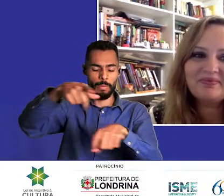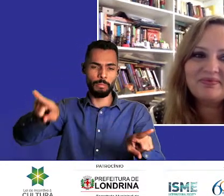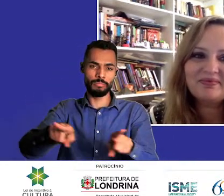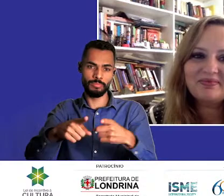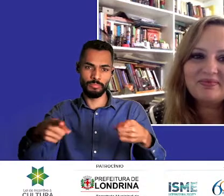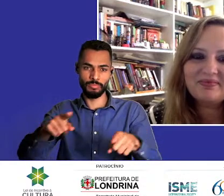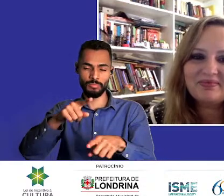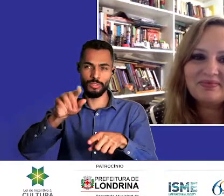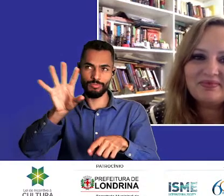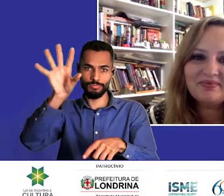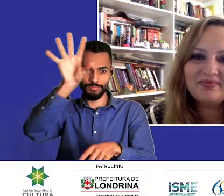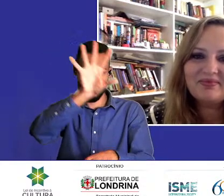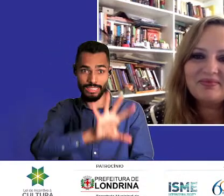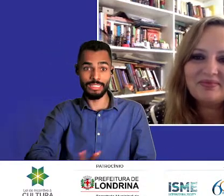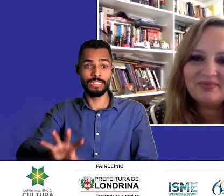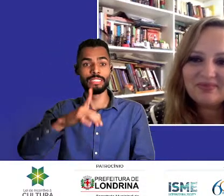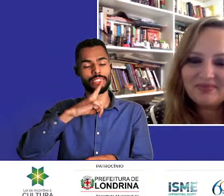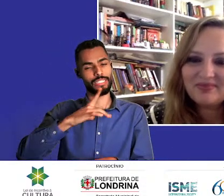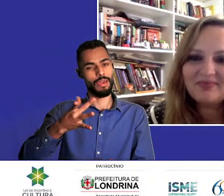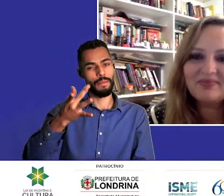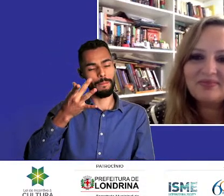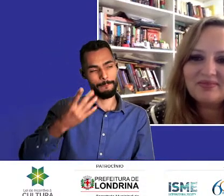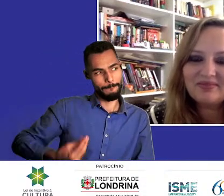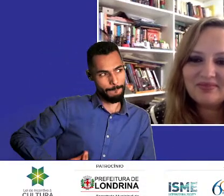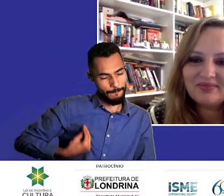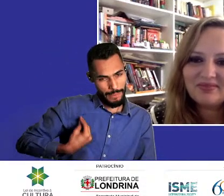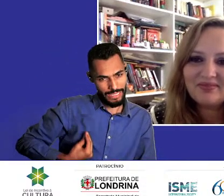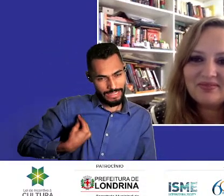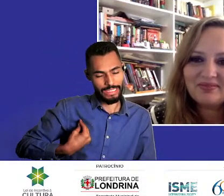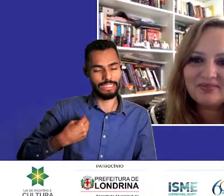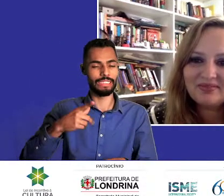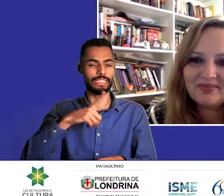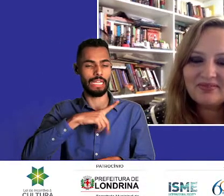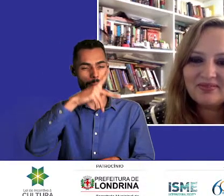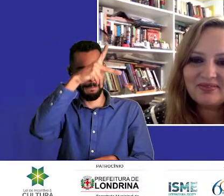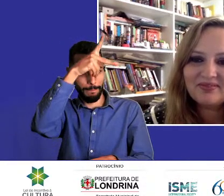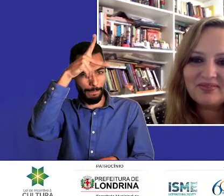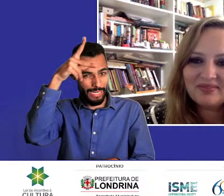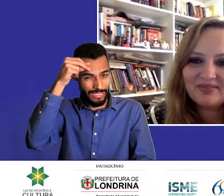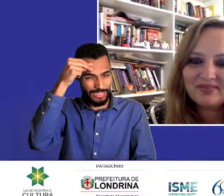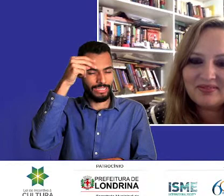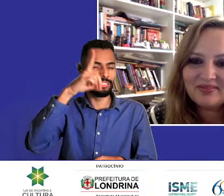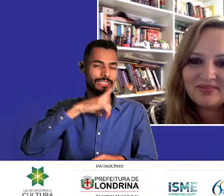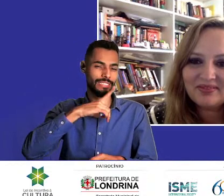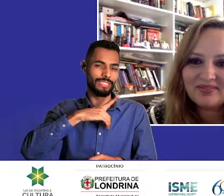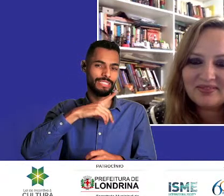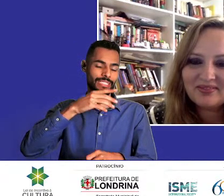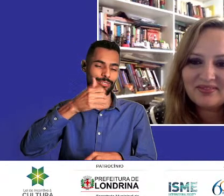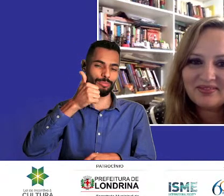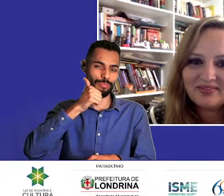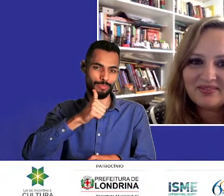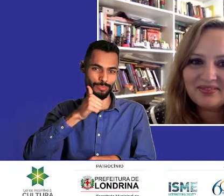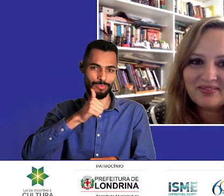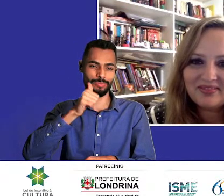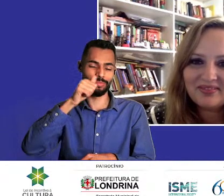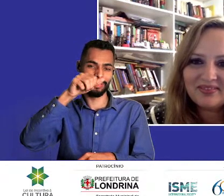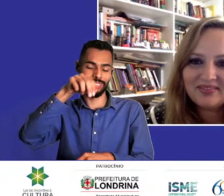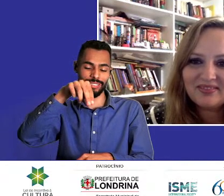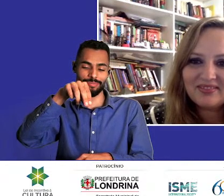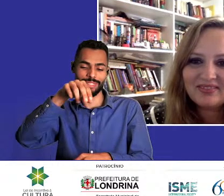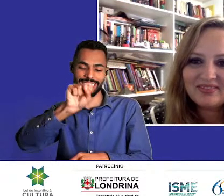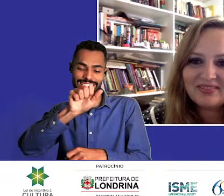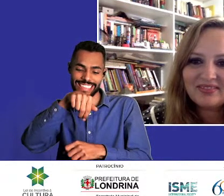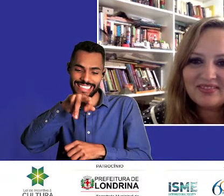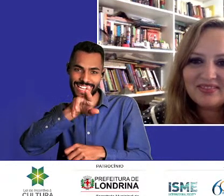president, Dr. Emily Acuno, and Sandro Beroy, Chair of Policy and Advocacy Commission, for